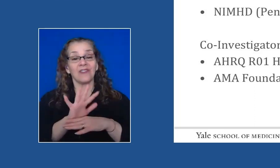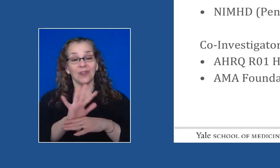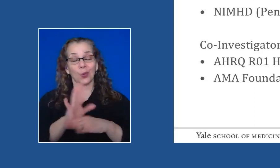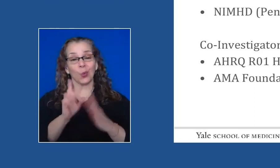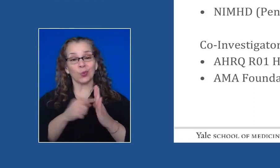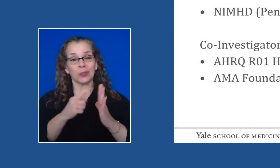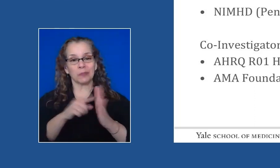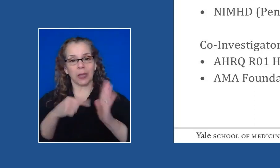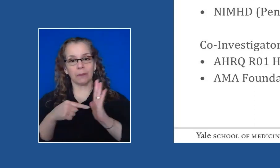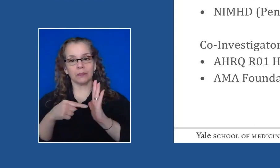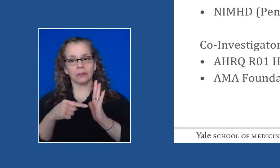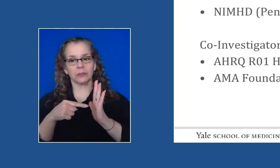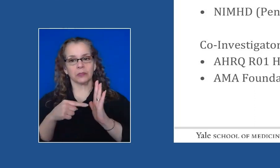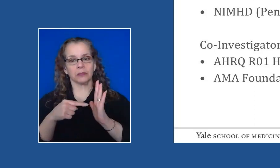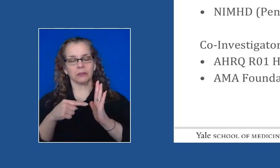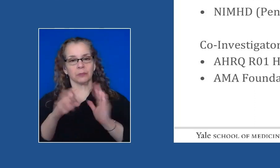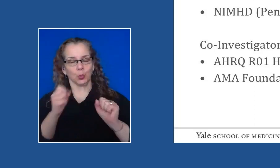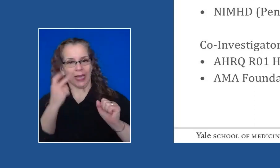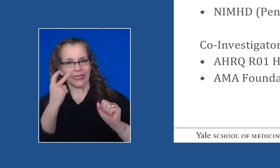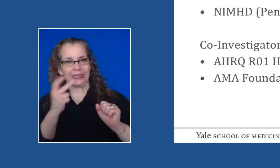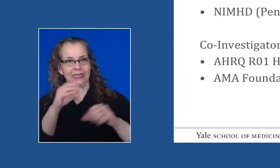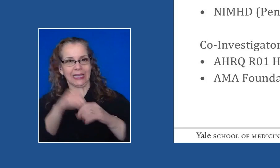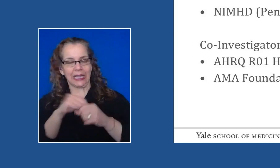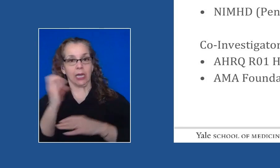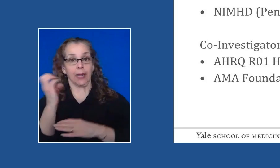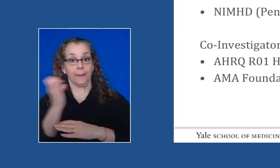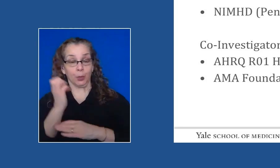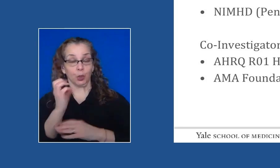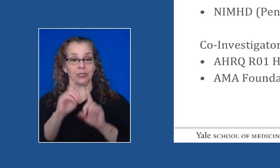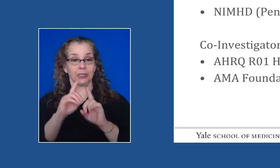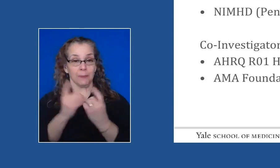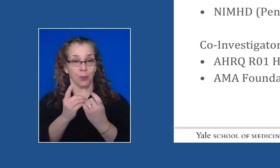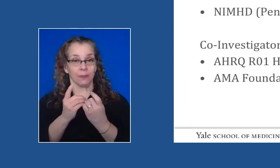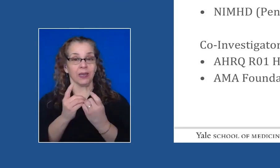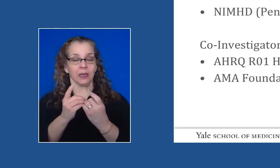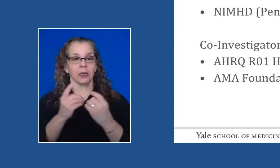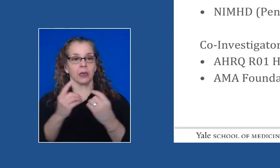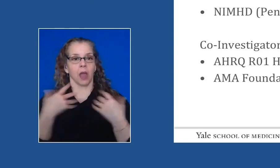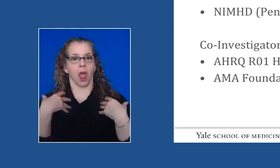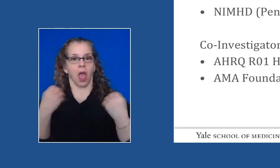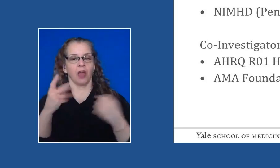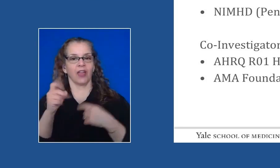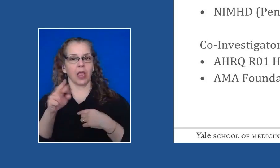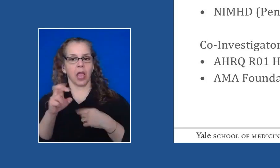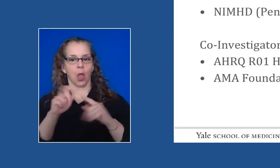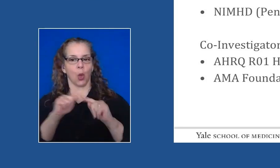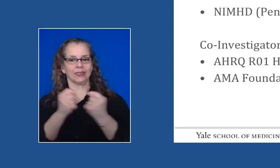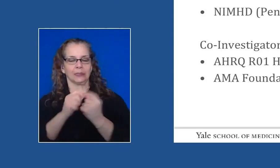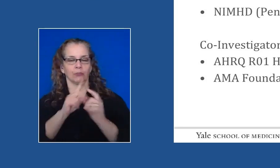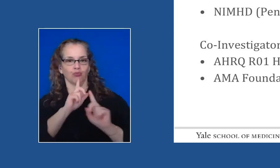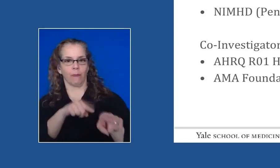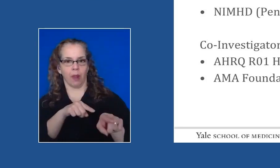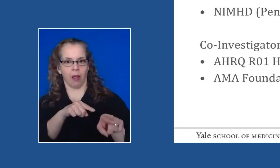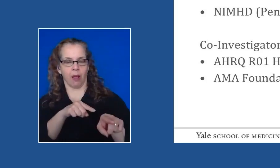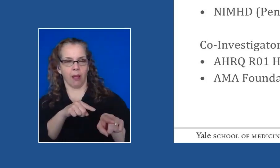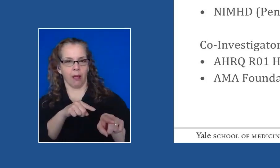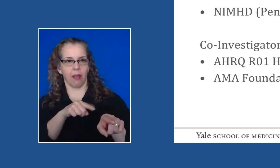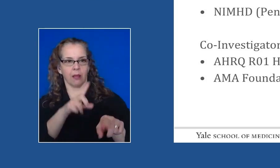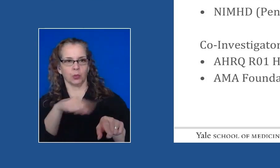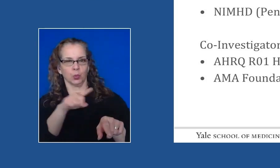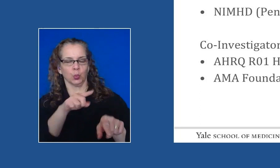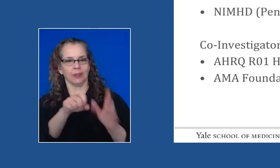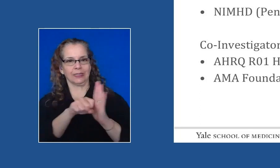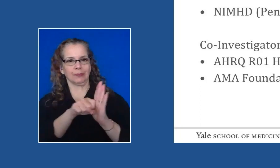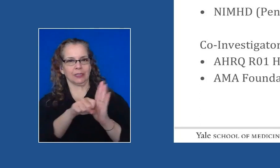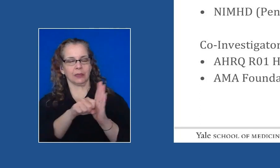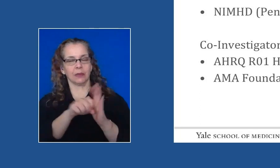agitation occur in the emergency department and how healthcare members might respond, and also hopefully think a little bit about how bias